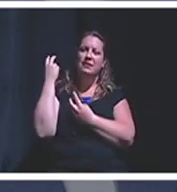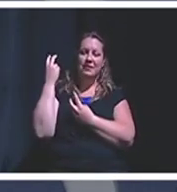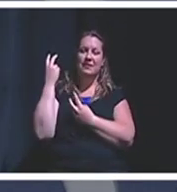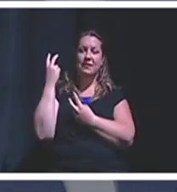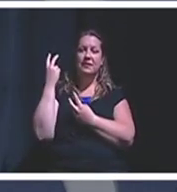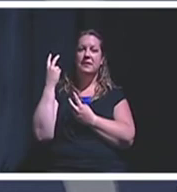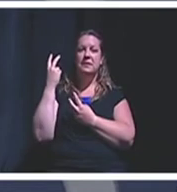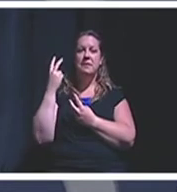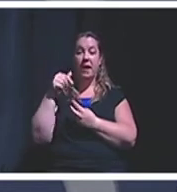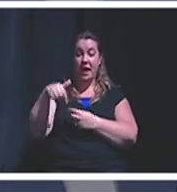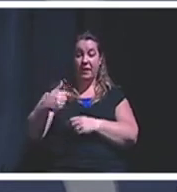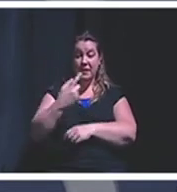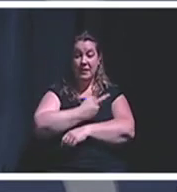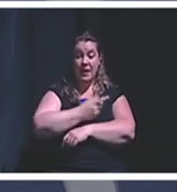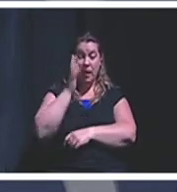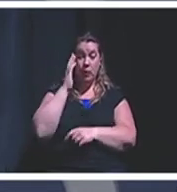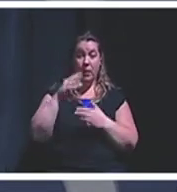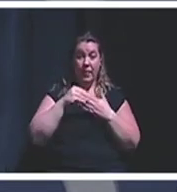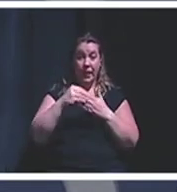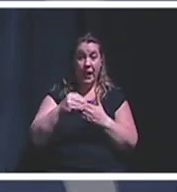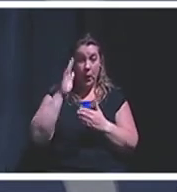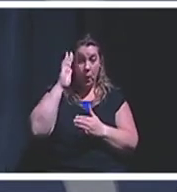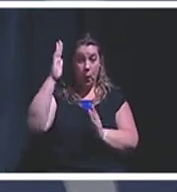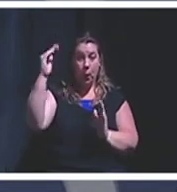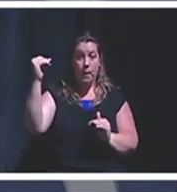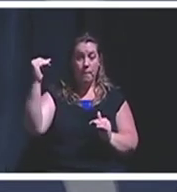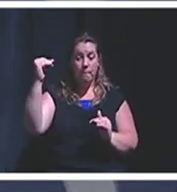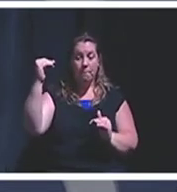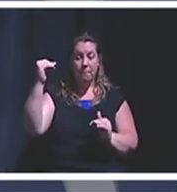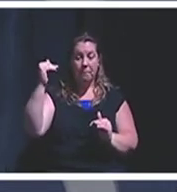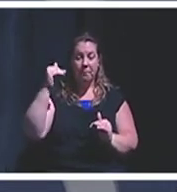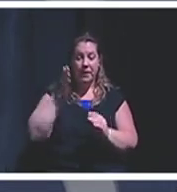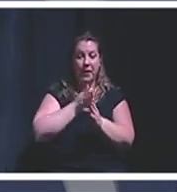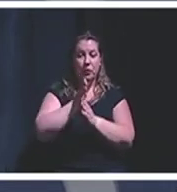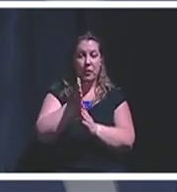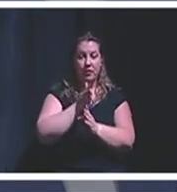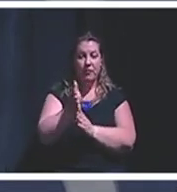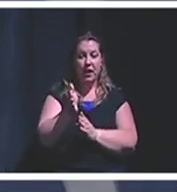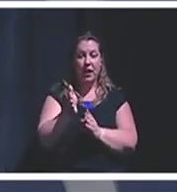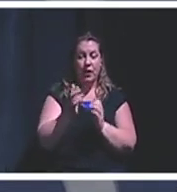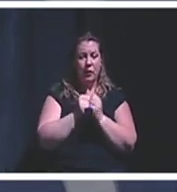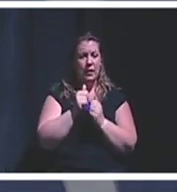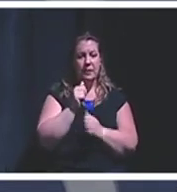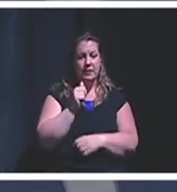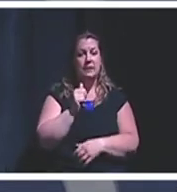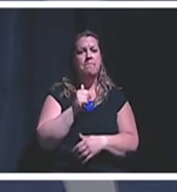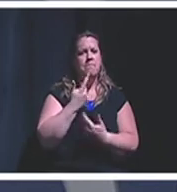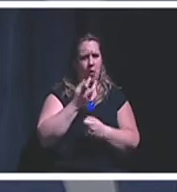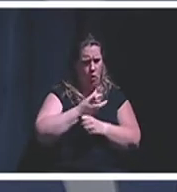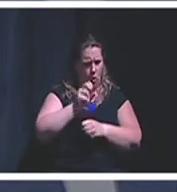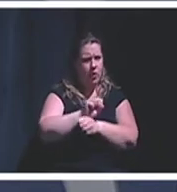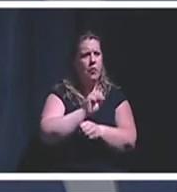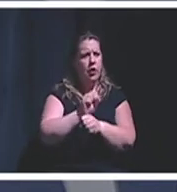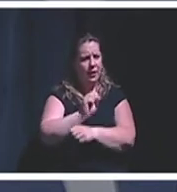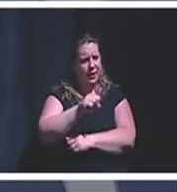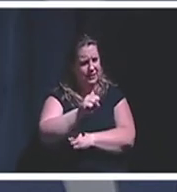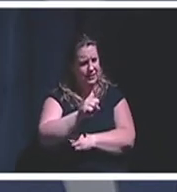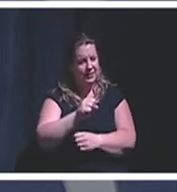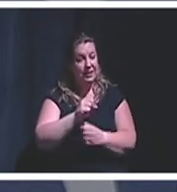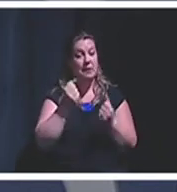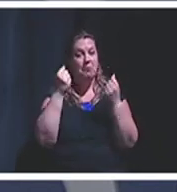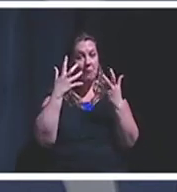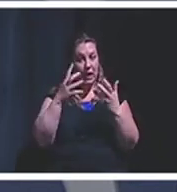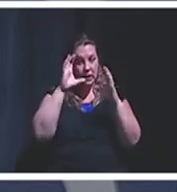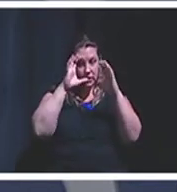lead you to what I hope is a career filled with not only hard work and long